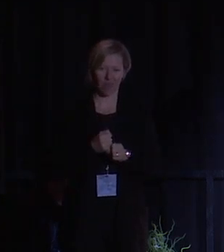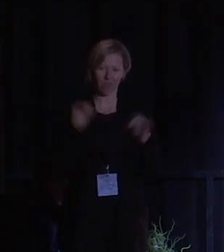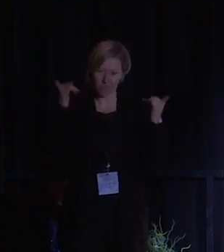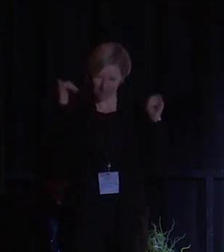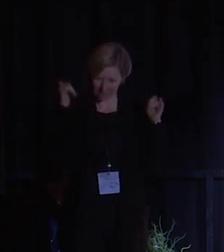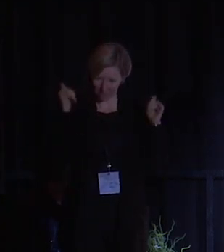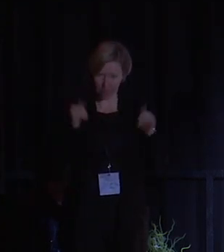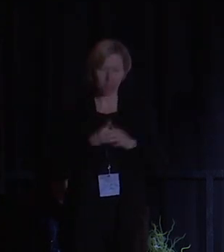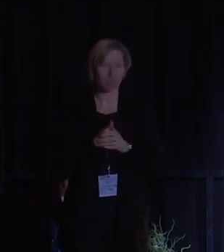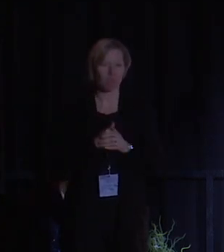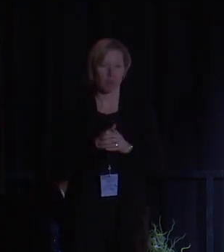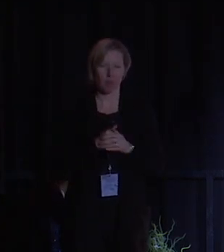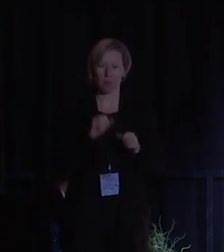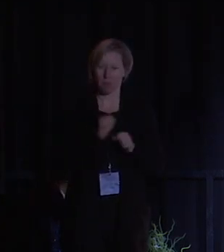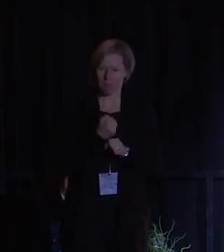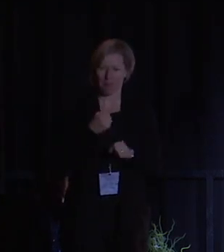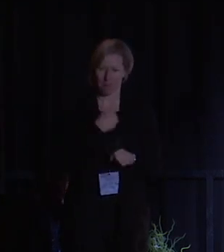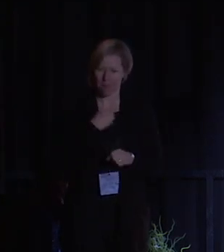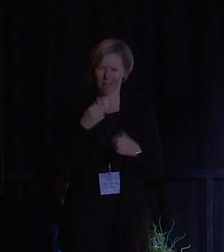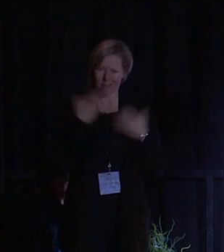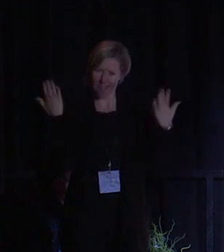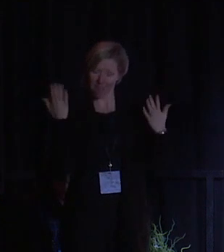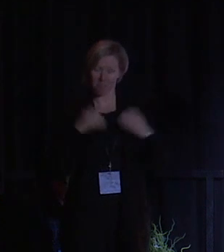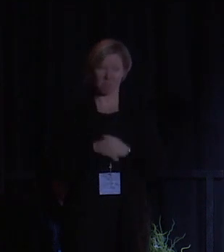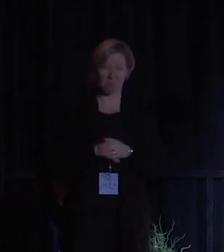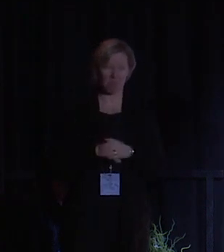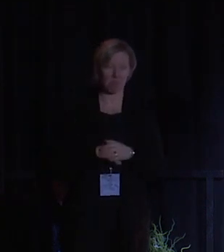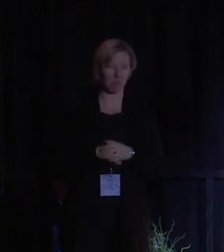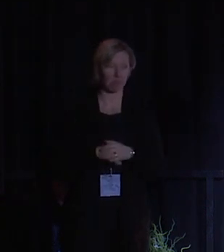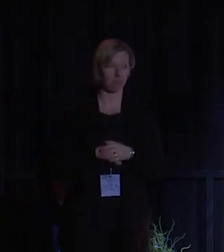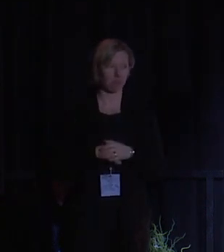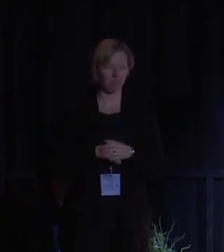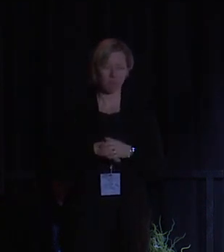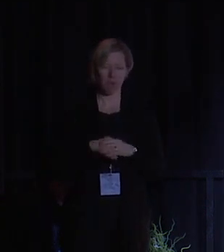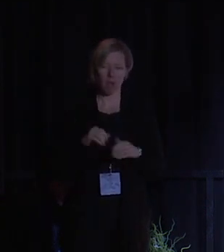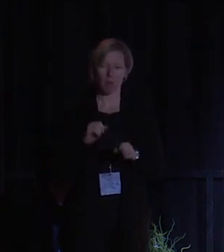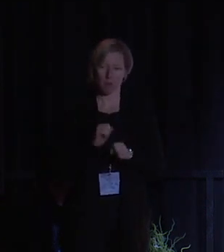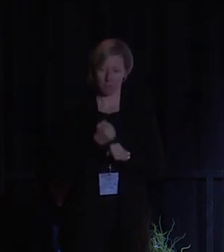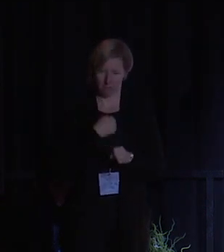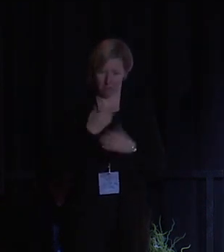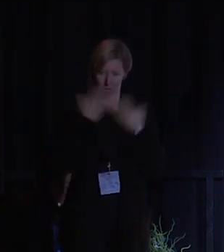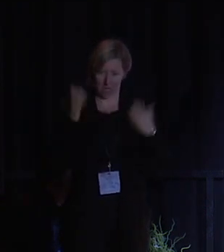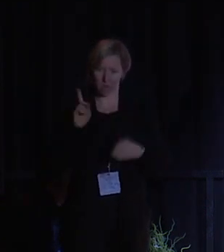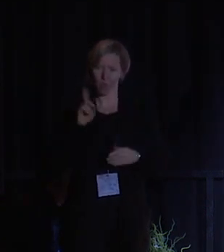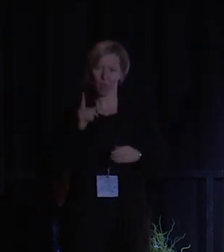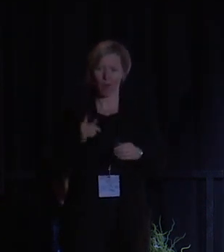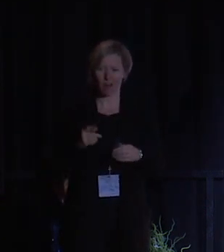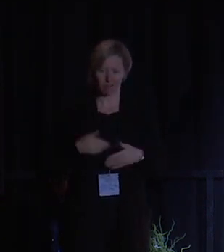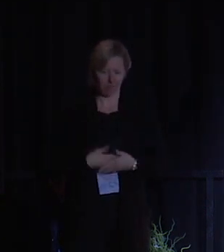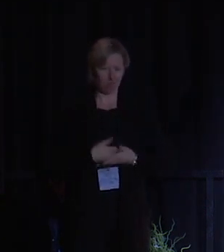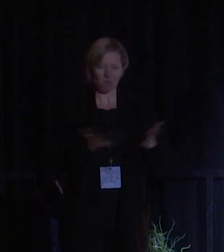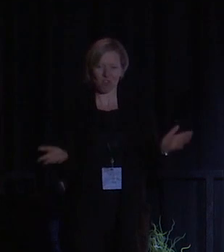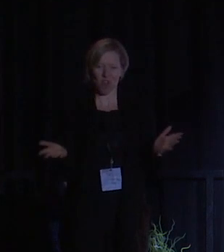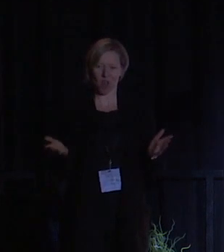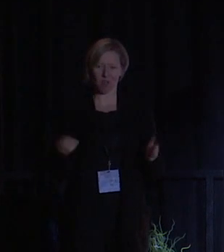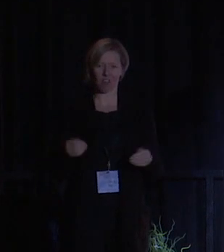that we run in summer, Make My Day. I don't know if anyone's ever been to Make My Day. So Make My Day is basically, for us, it's a big showcase